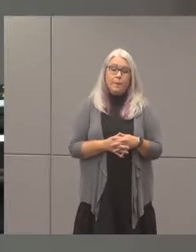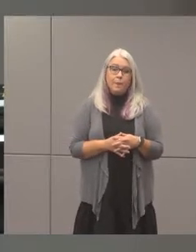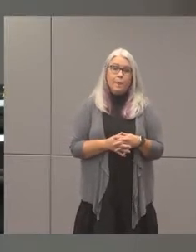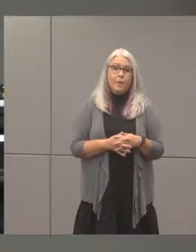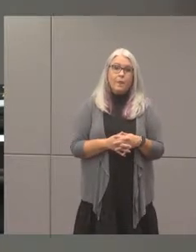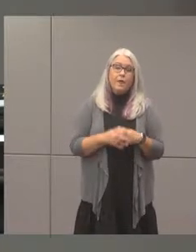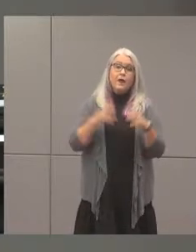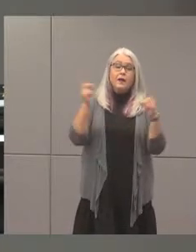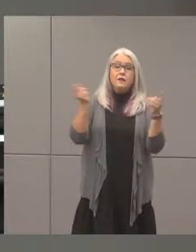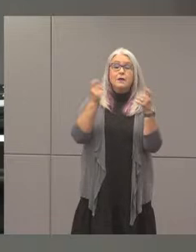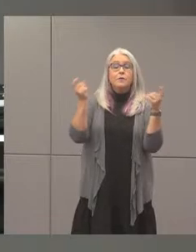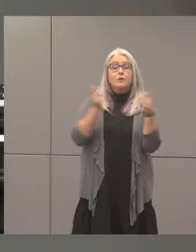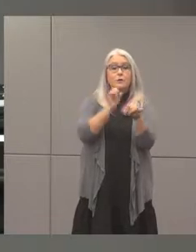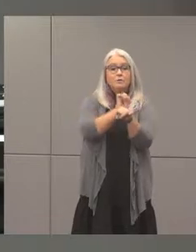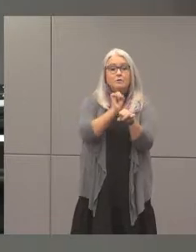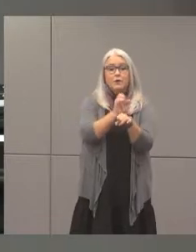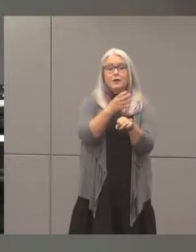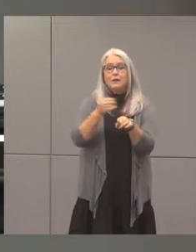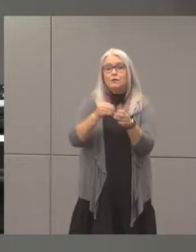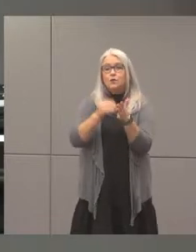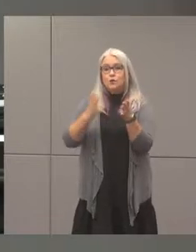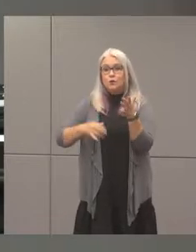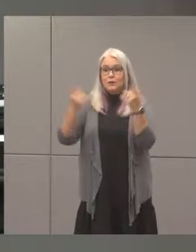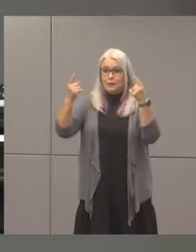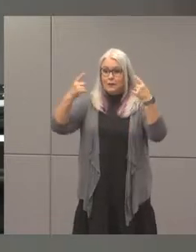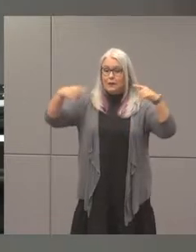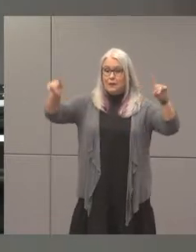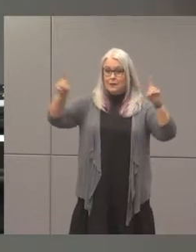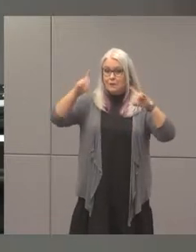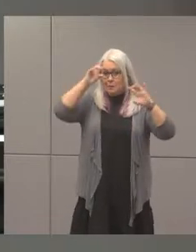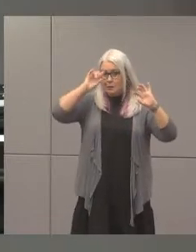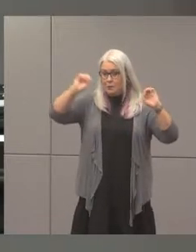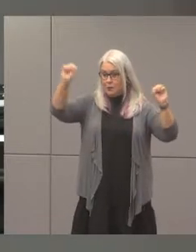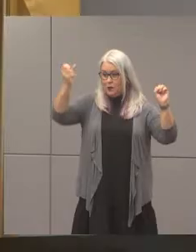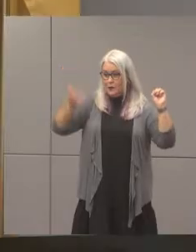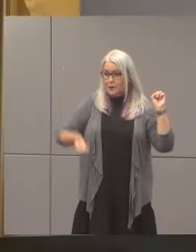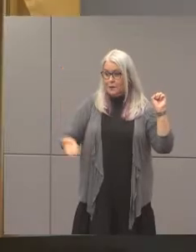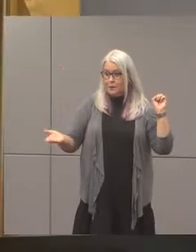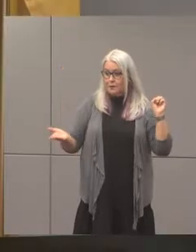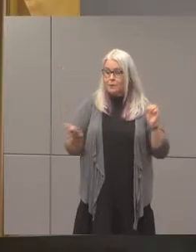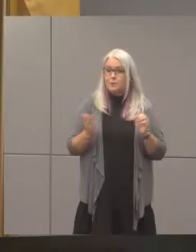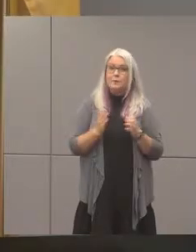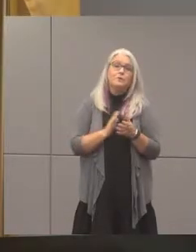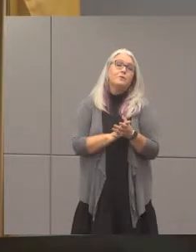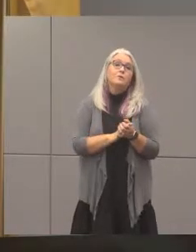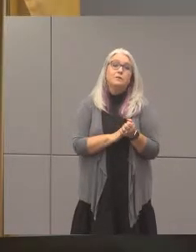Celebrating employee and student success. Madam President?